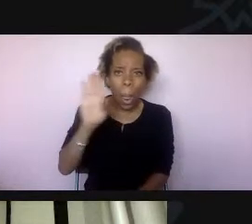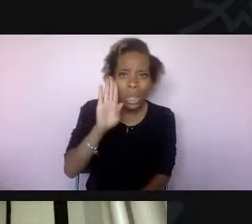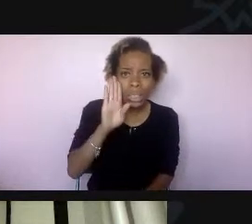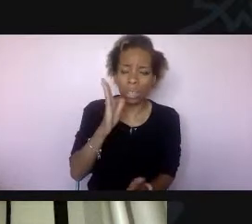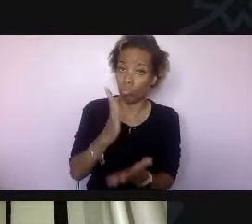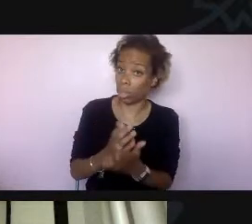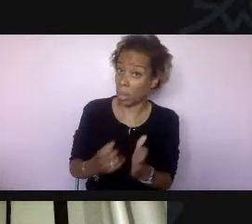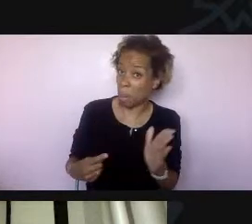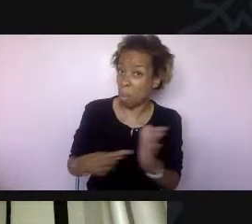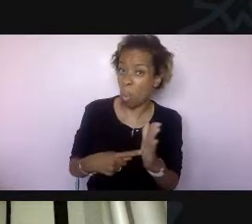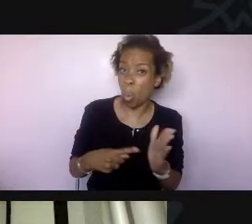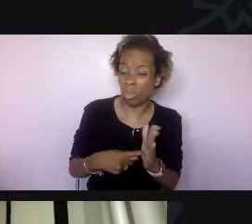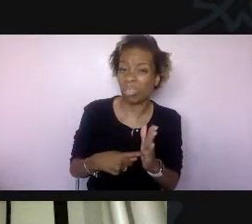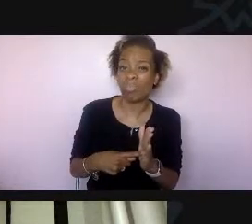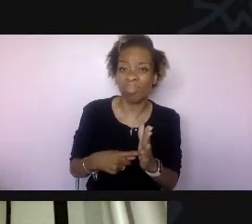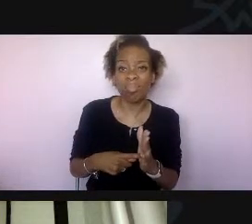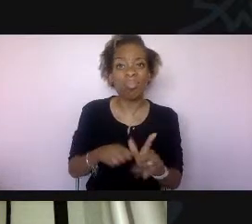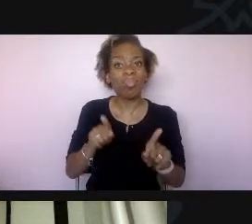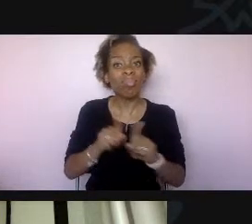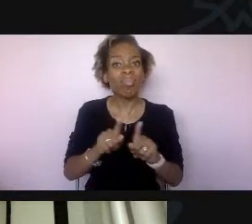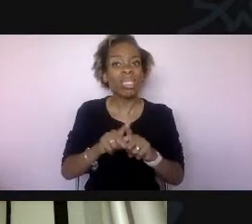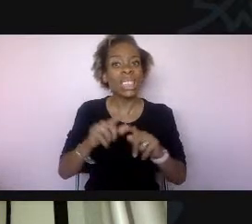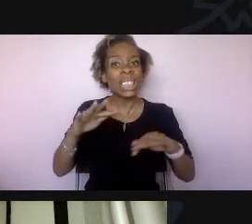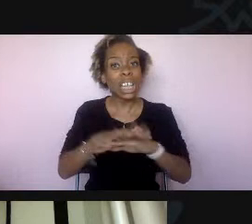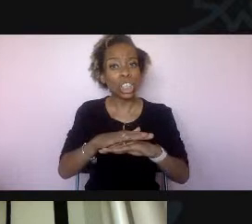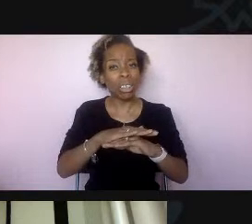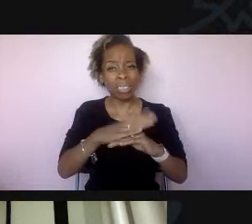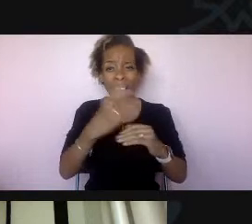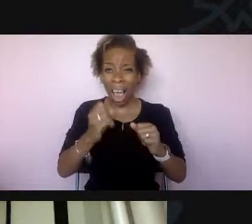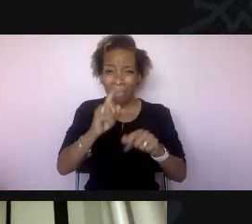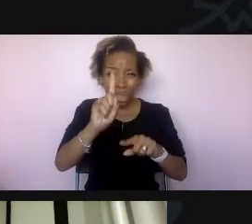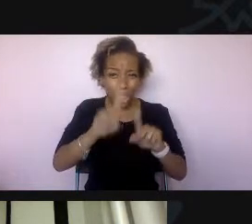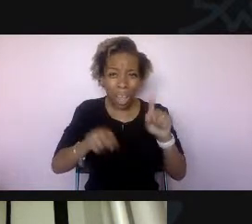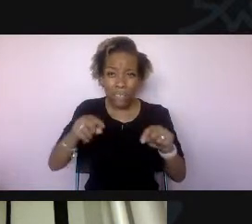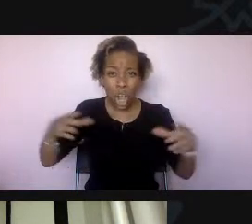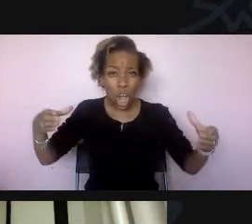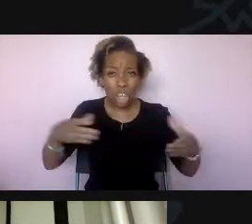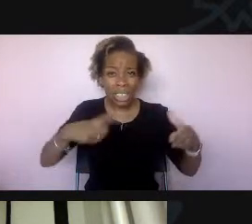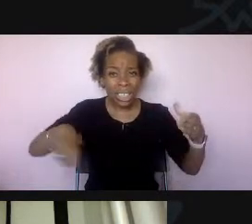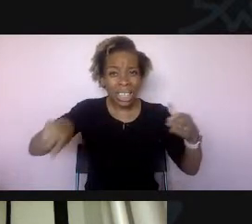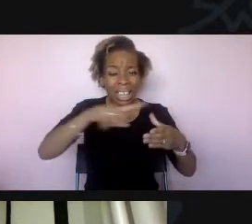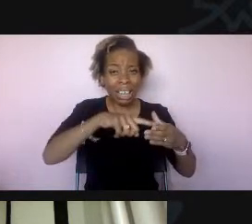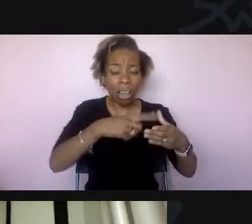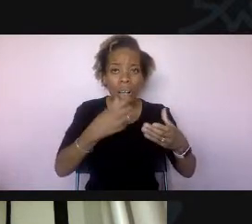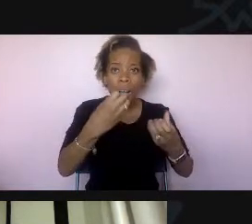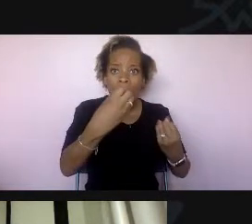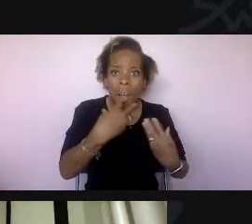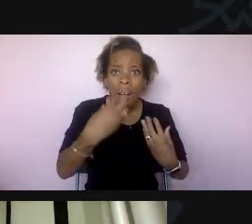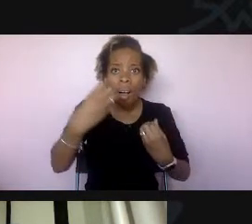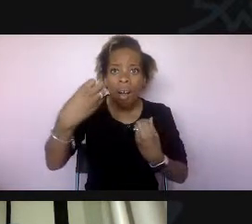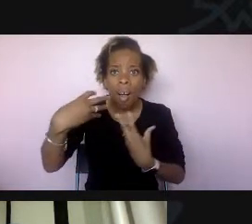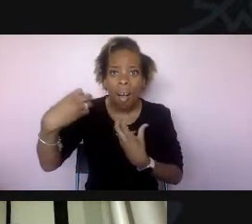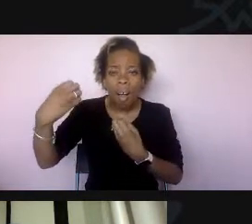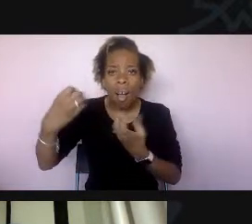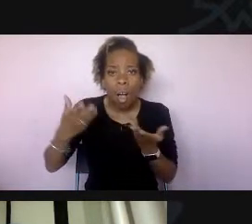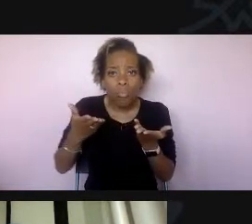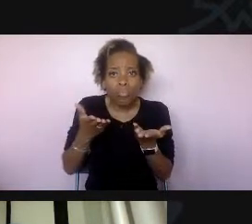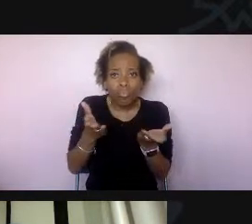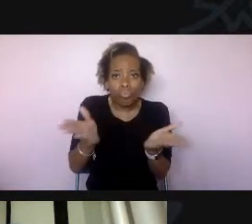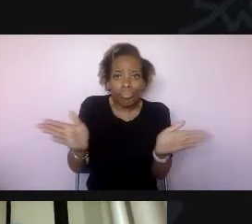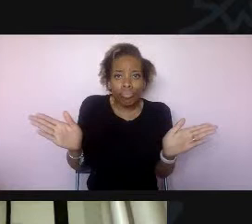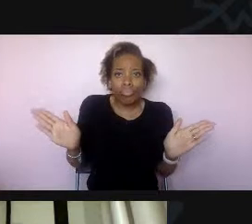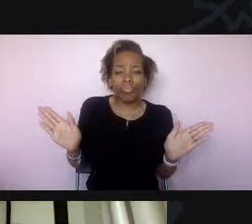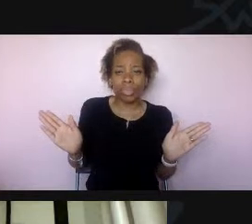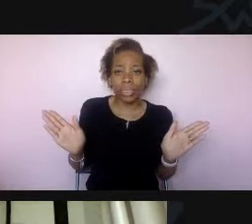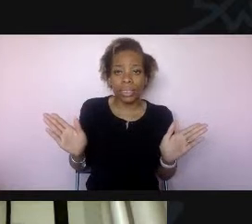of intersectionality, to be listening to the diversity that exists within the voices and to seek that out. So